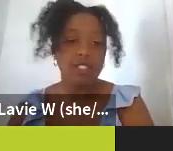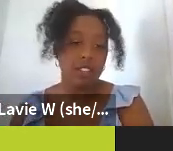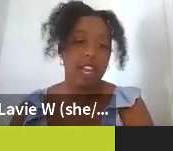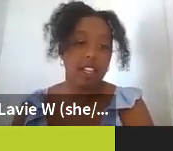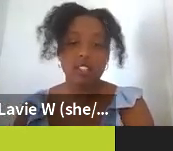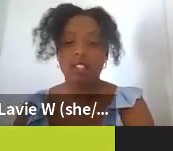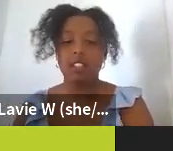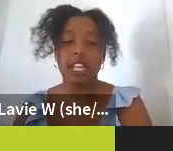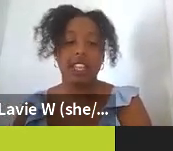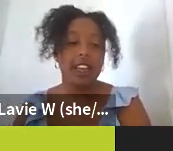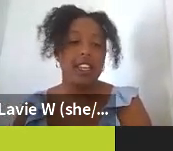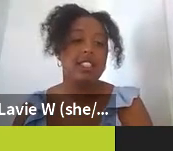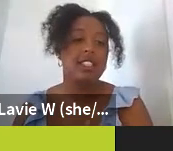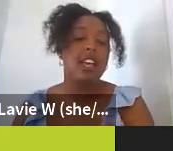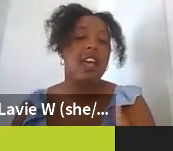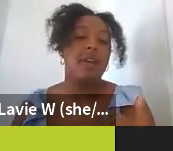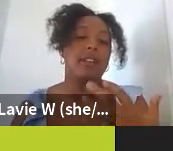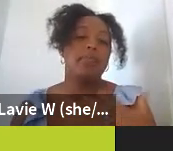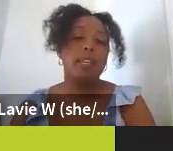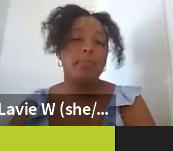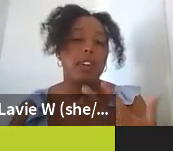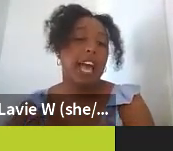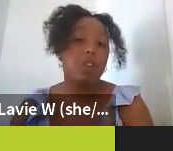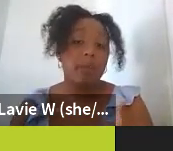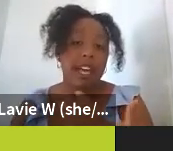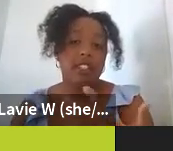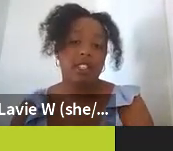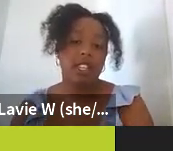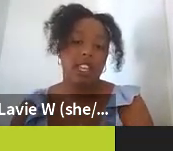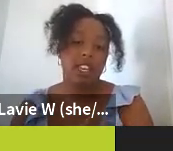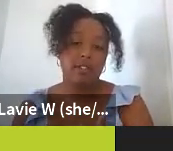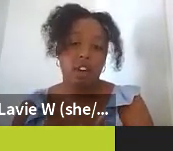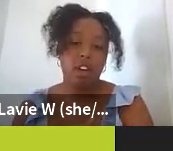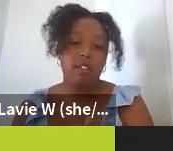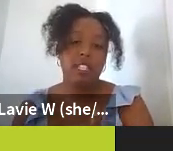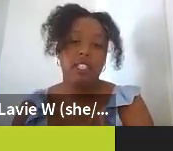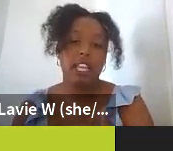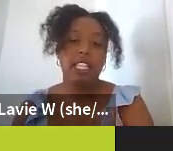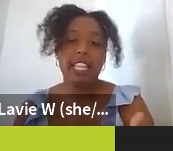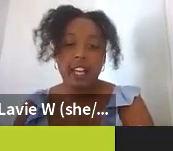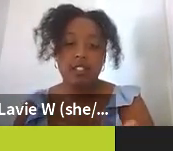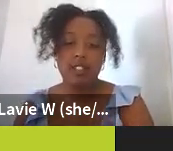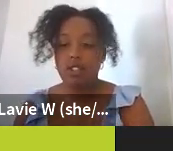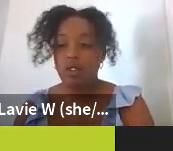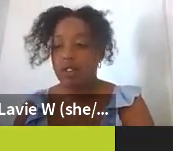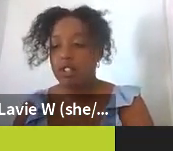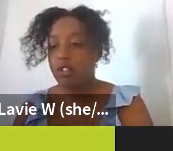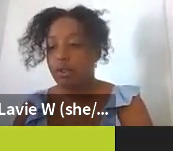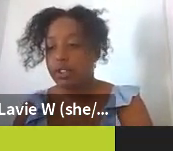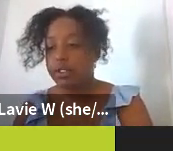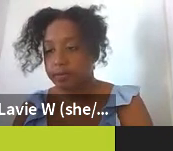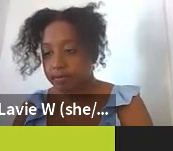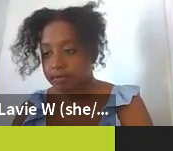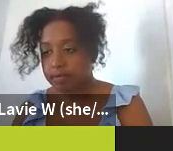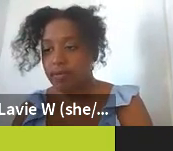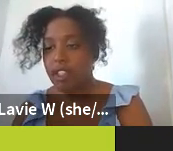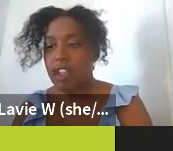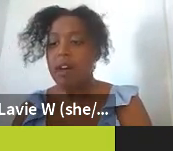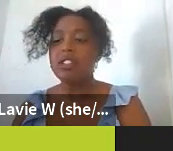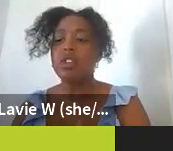cats, so like tigers and lions, and people and acrobats started getting involved and clowns and so on and so forth.